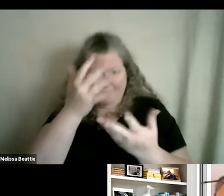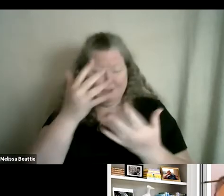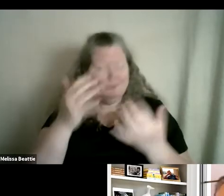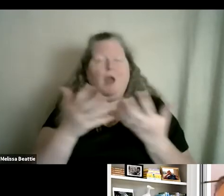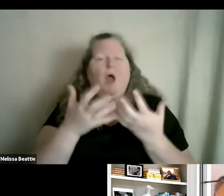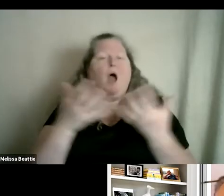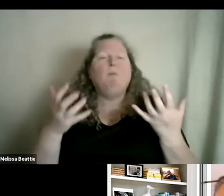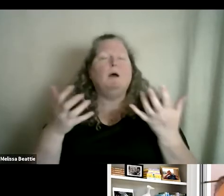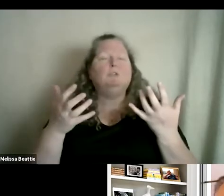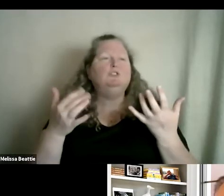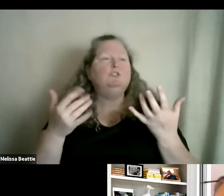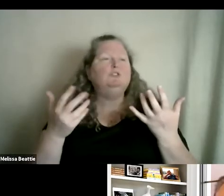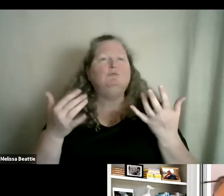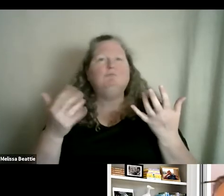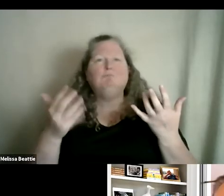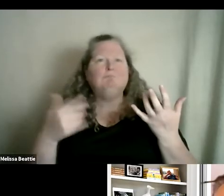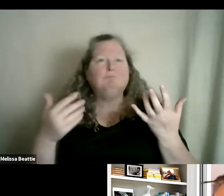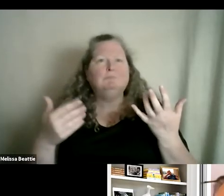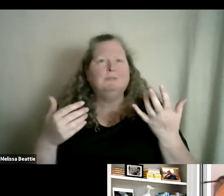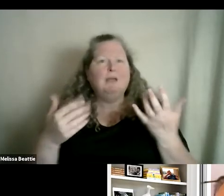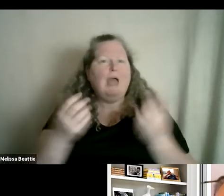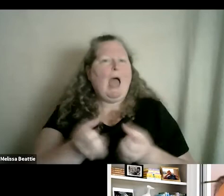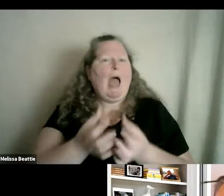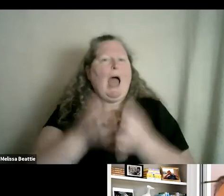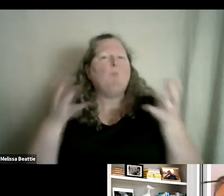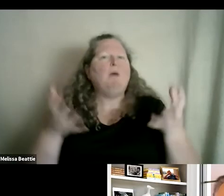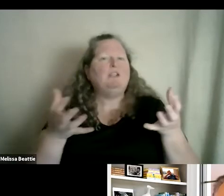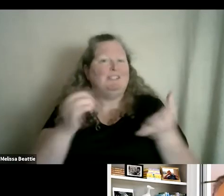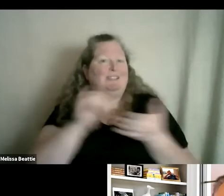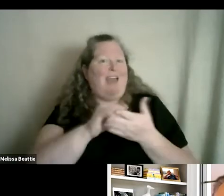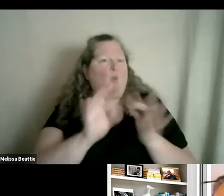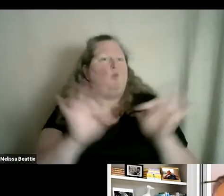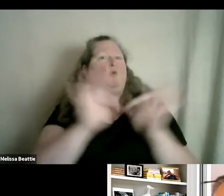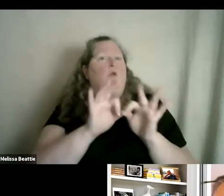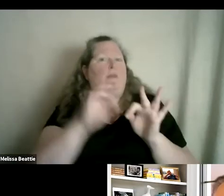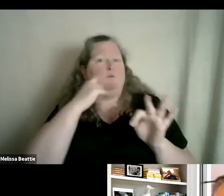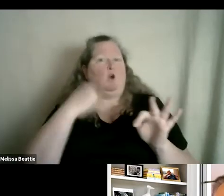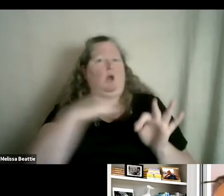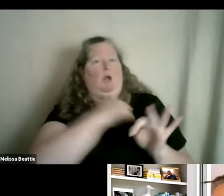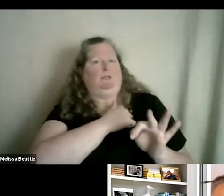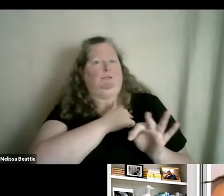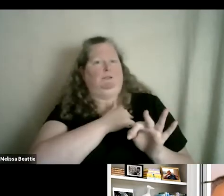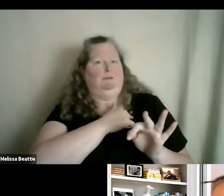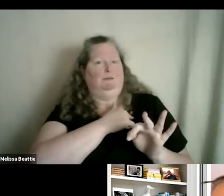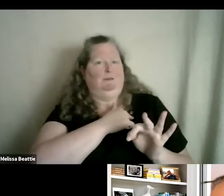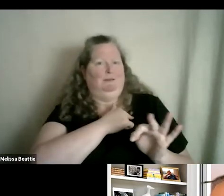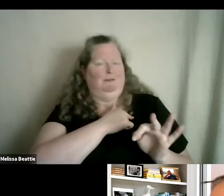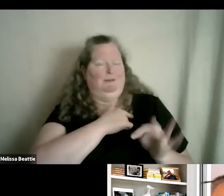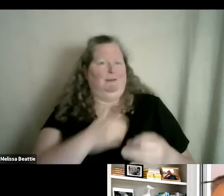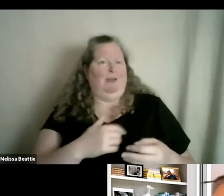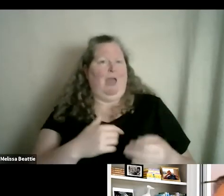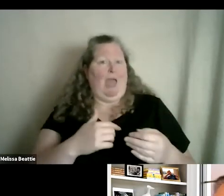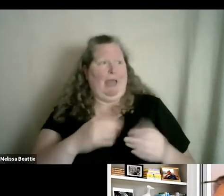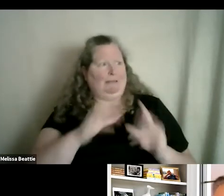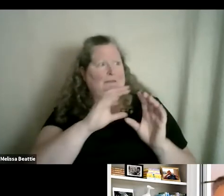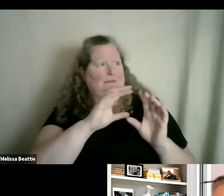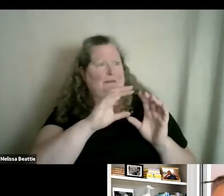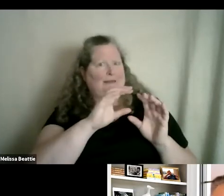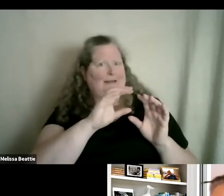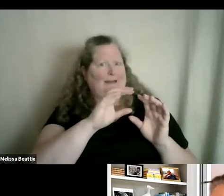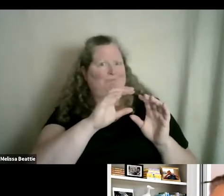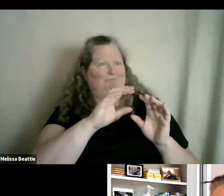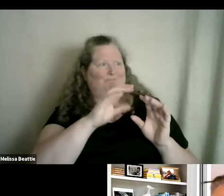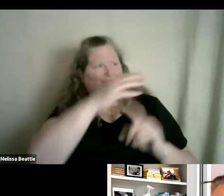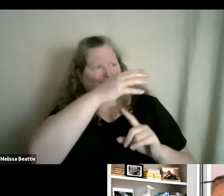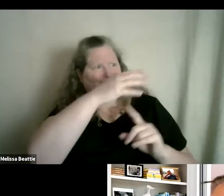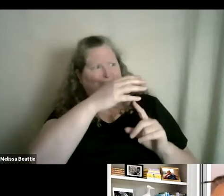much is this worth it to us as a society? And how much is it worth it to us as a business? As a